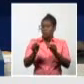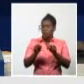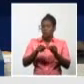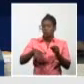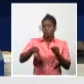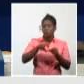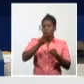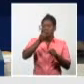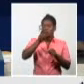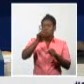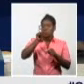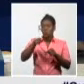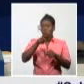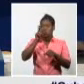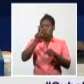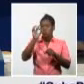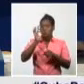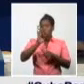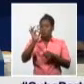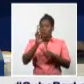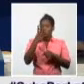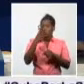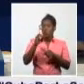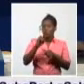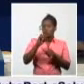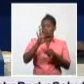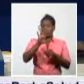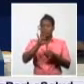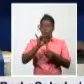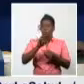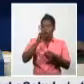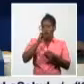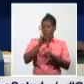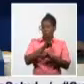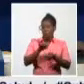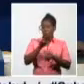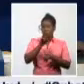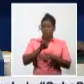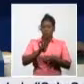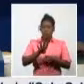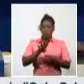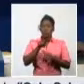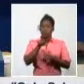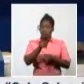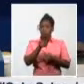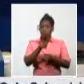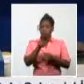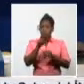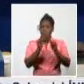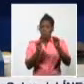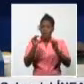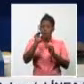The largest number was in the age group between 20 and 29 years, with 15 cases.